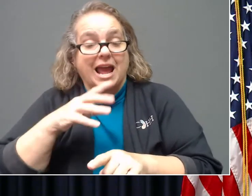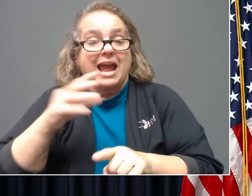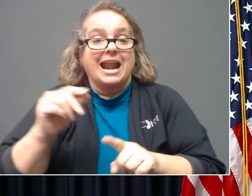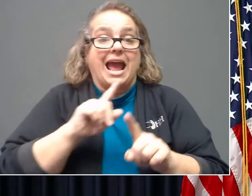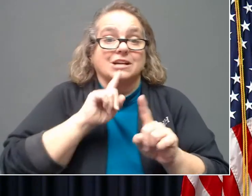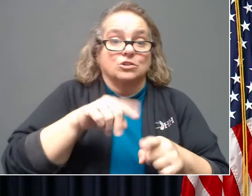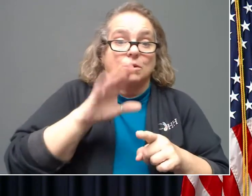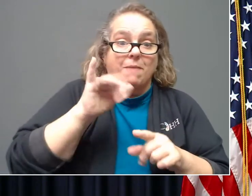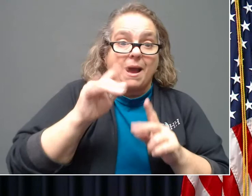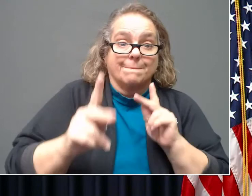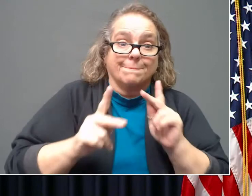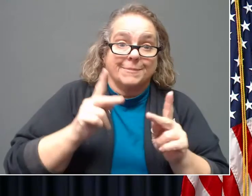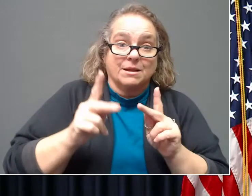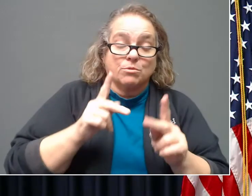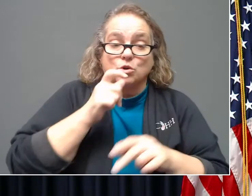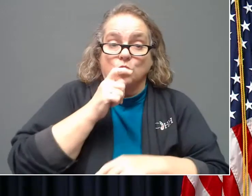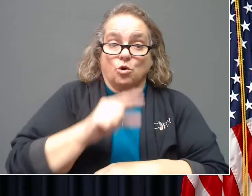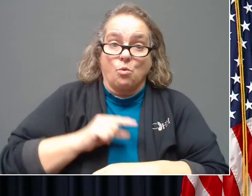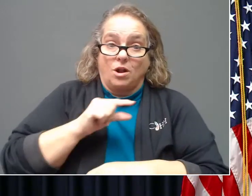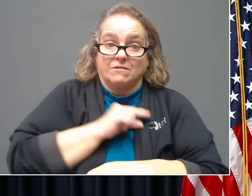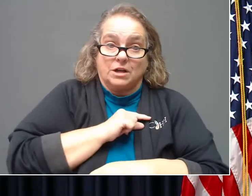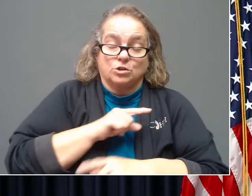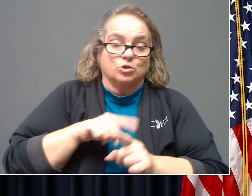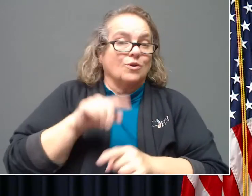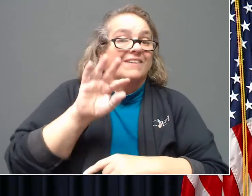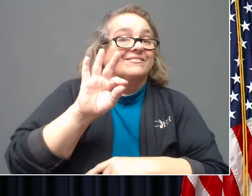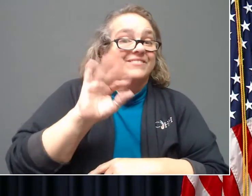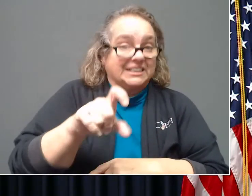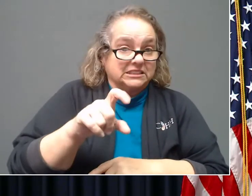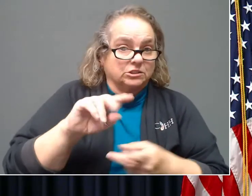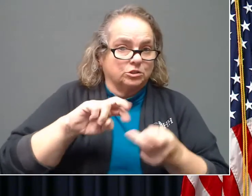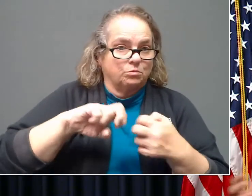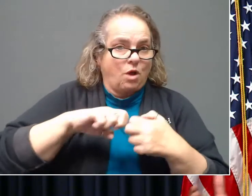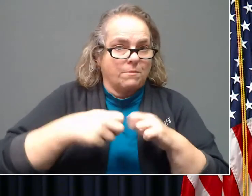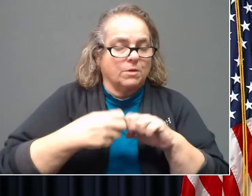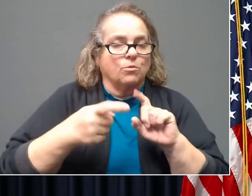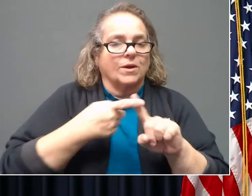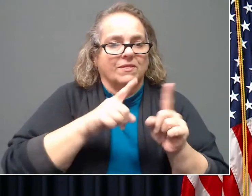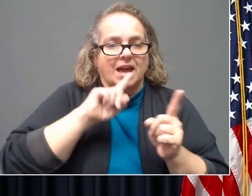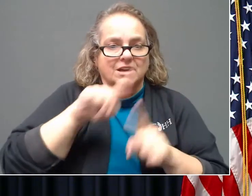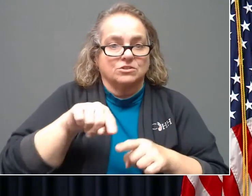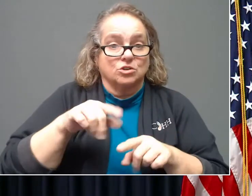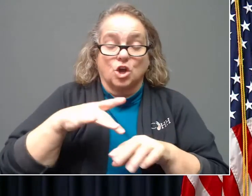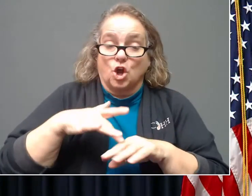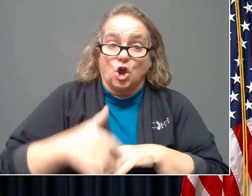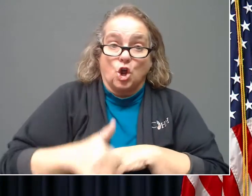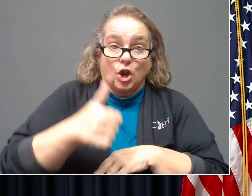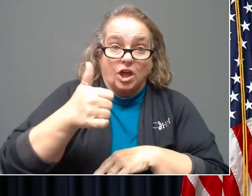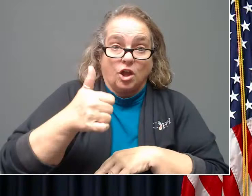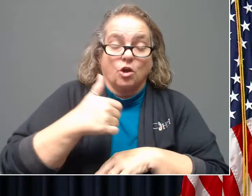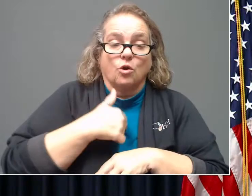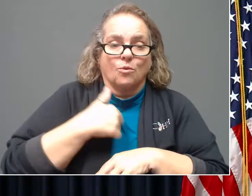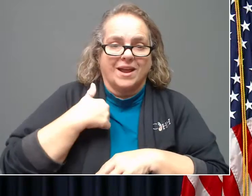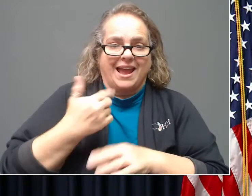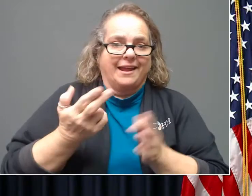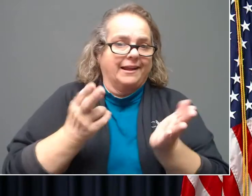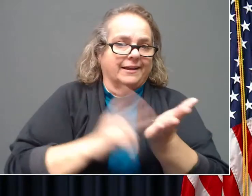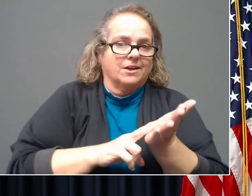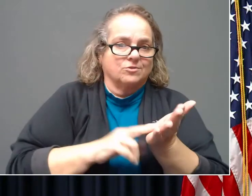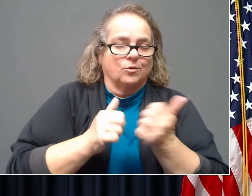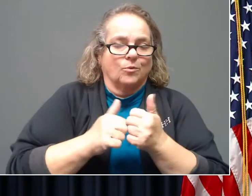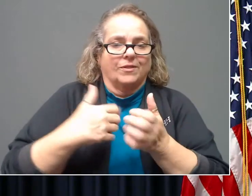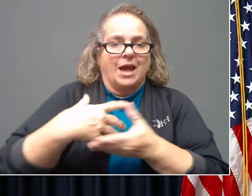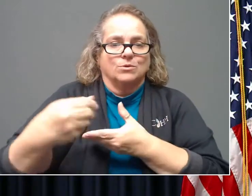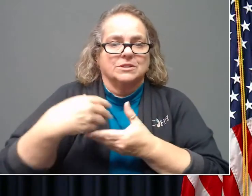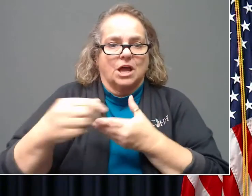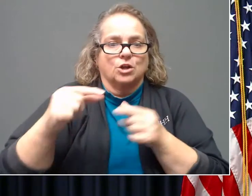who are qualified to fix the problem when they answer. Early on, we had a contract with an outside group where you could call